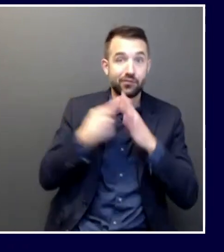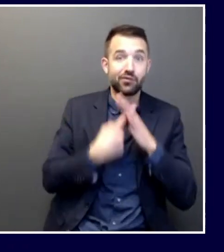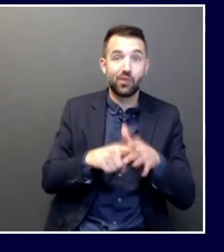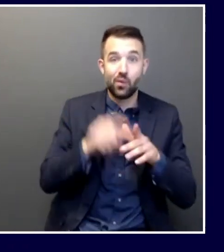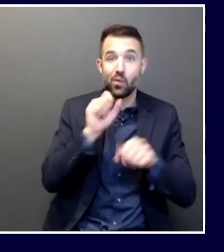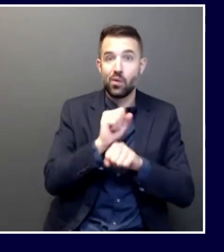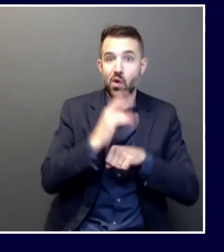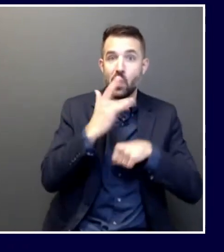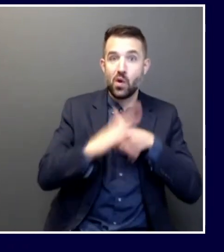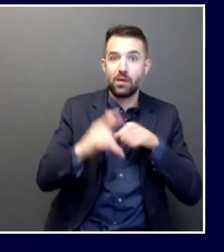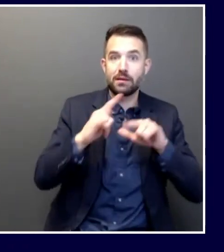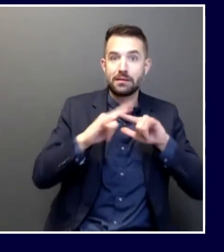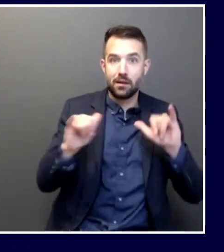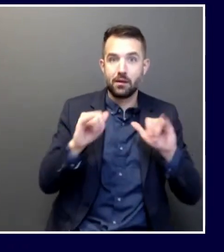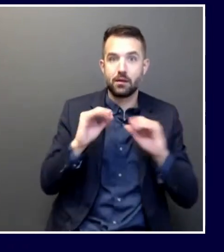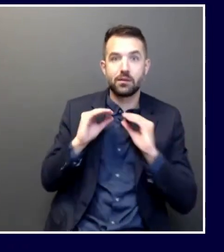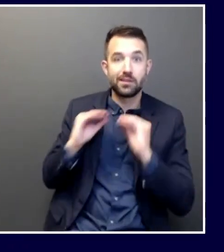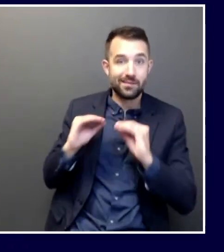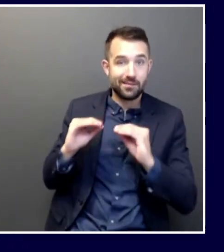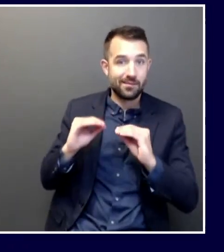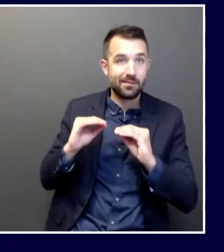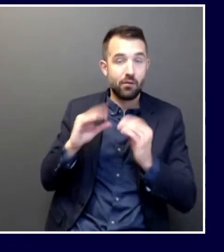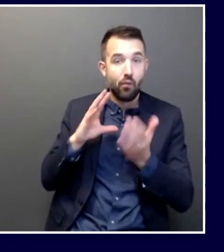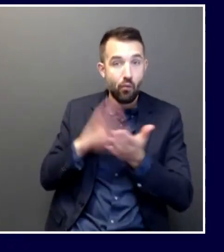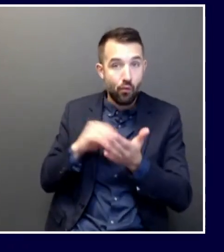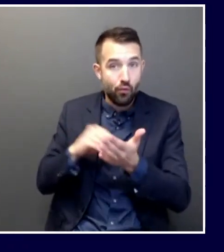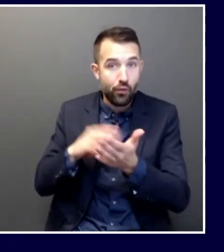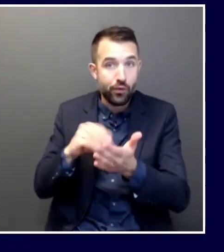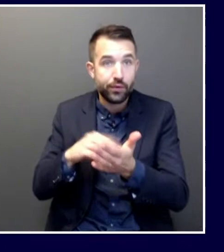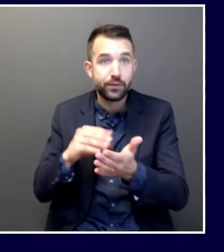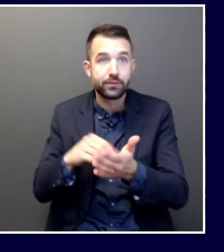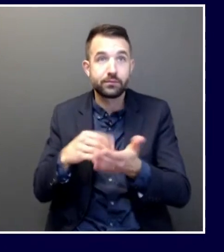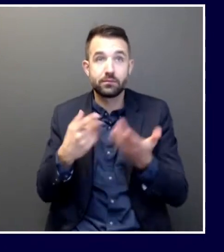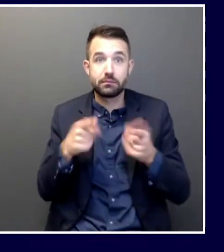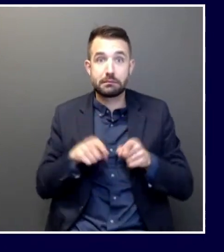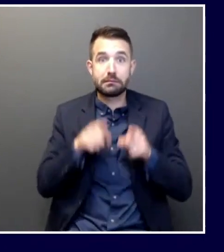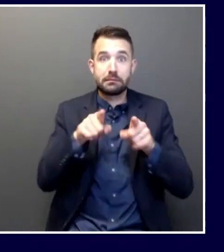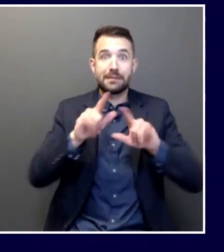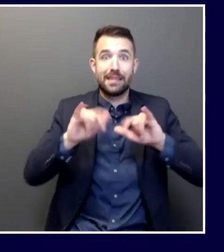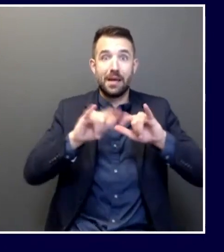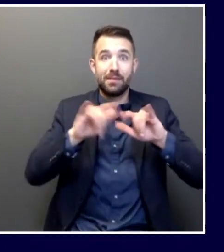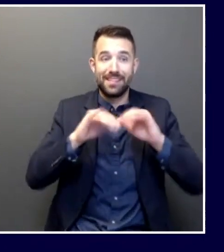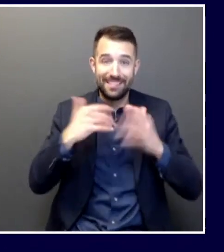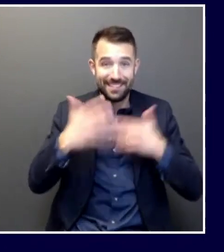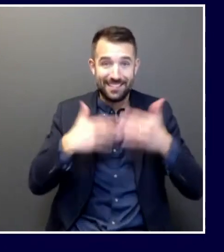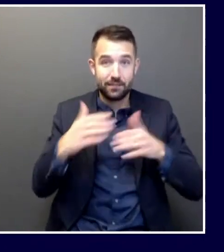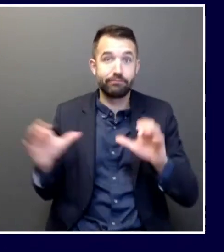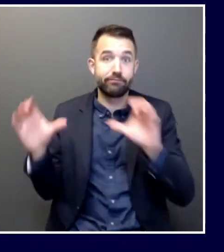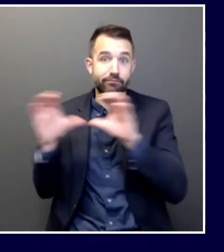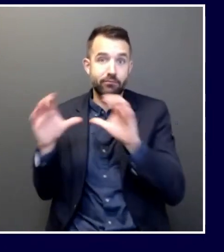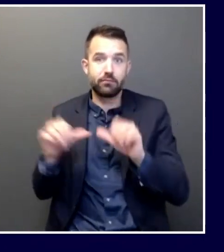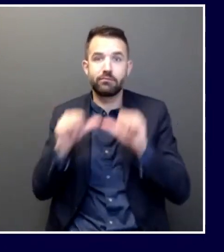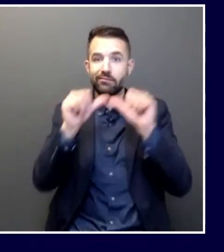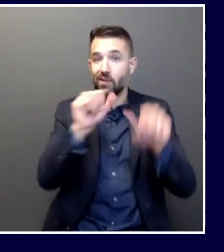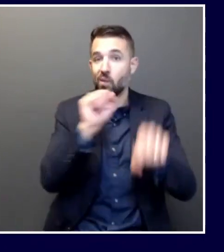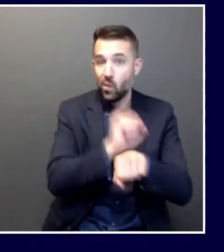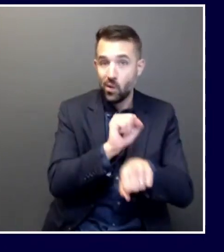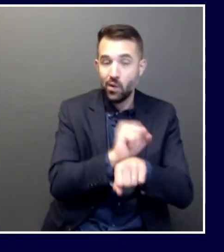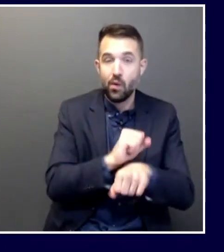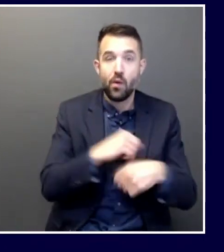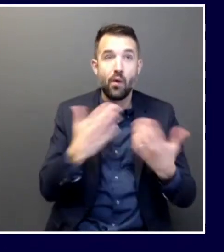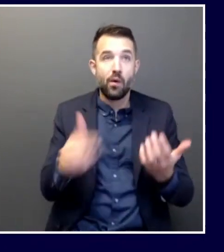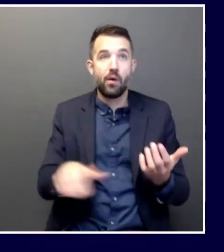we can help them connect with pockets of people looking for jobs through our Maine Department of Labor Career Centers and